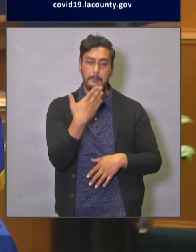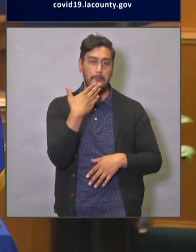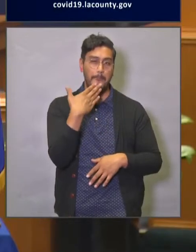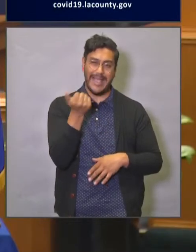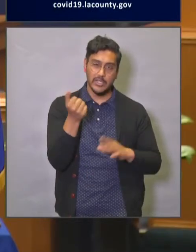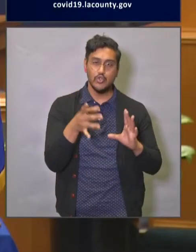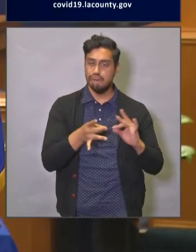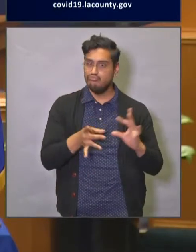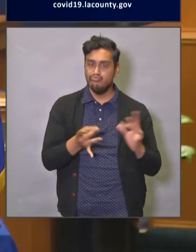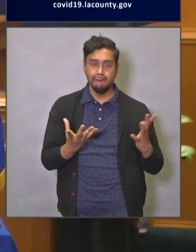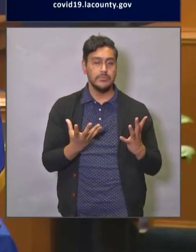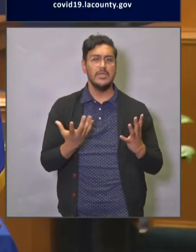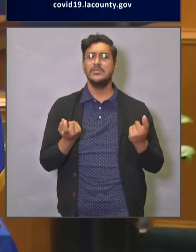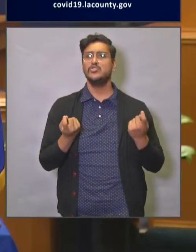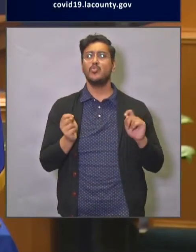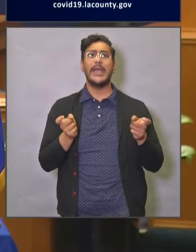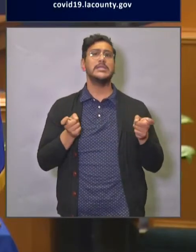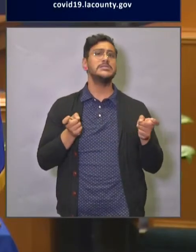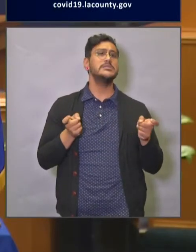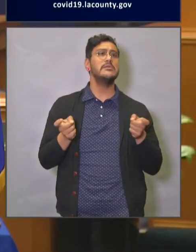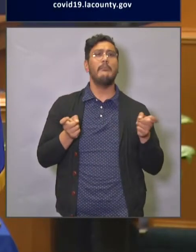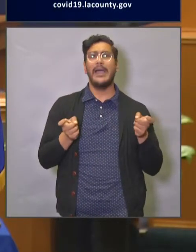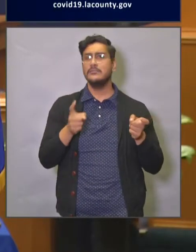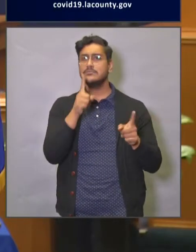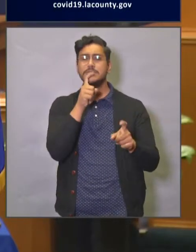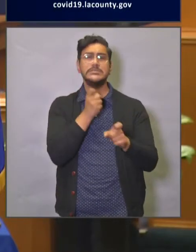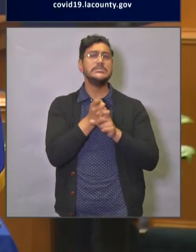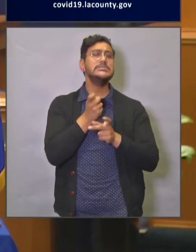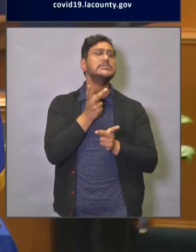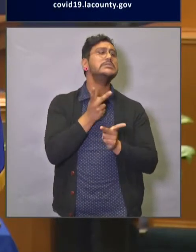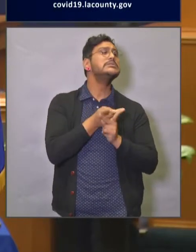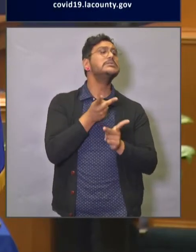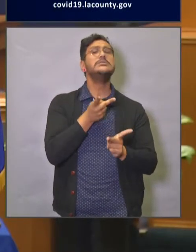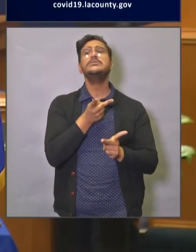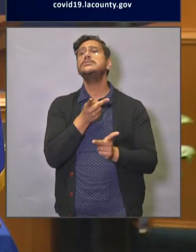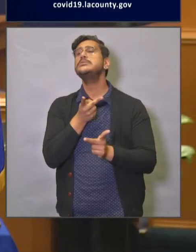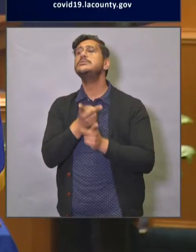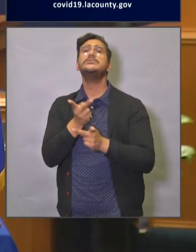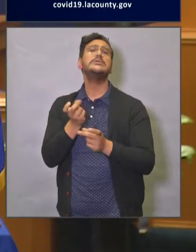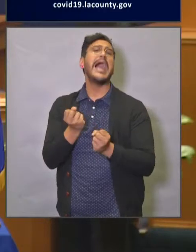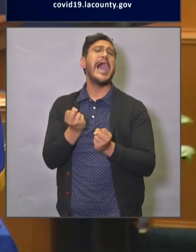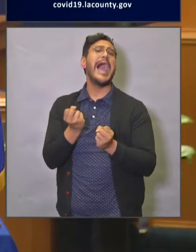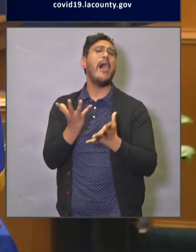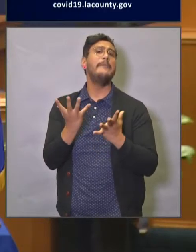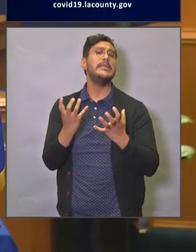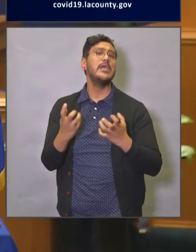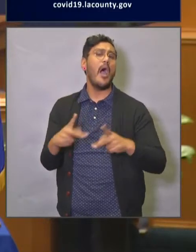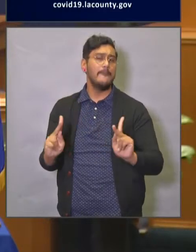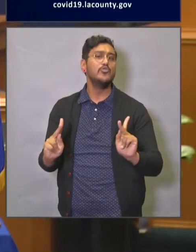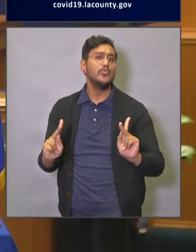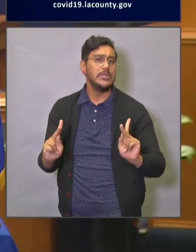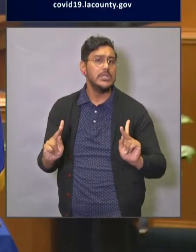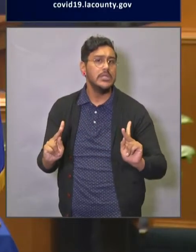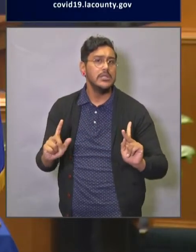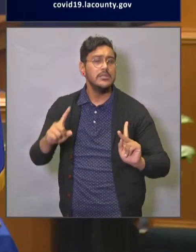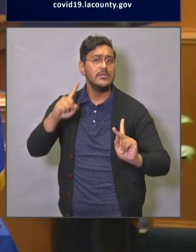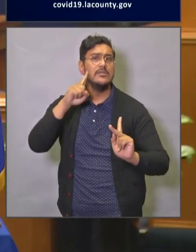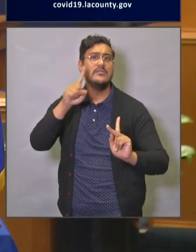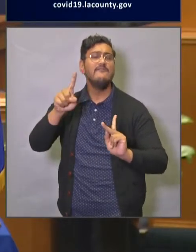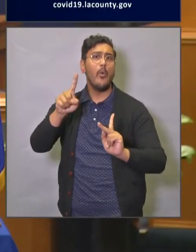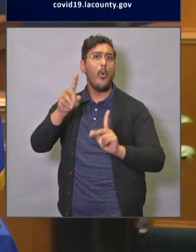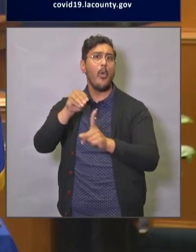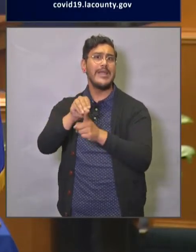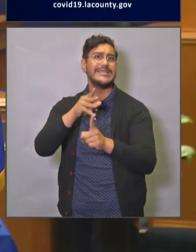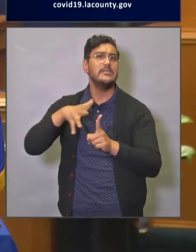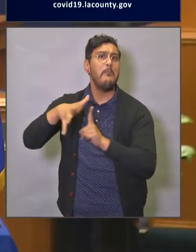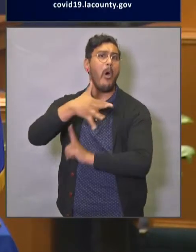is sort of manage very carefully the number of opportunities we have for being exposed to each